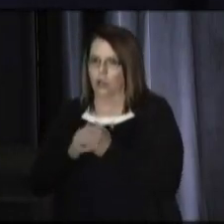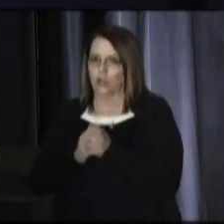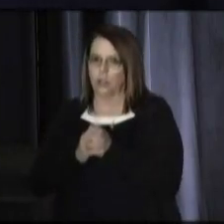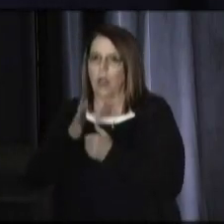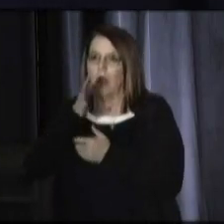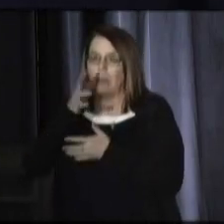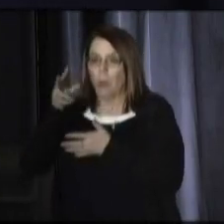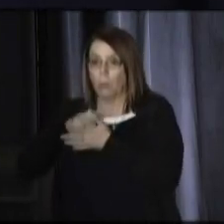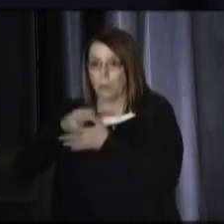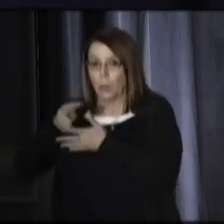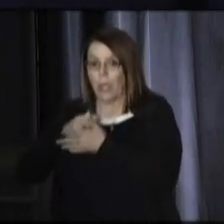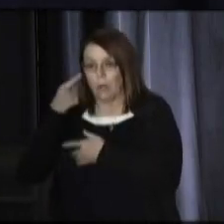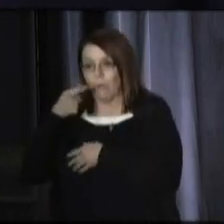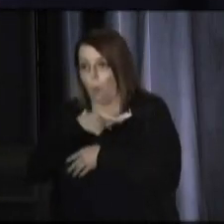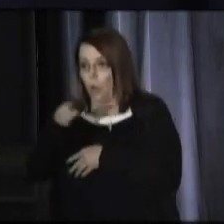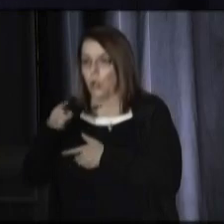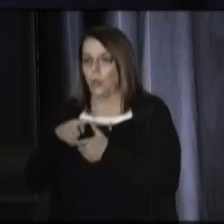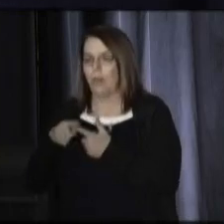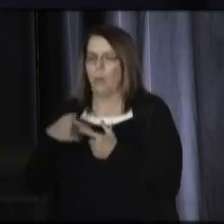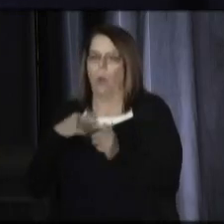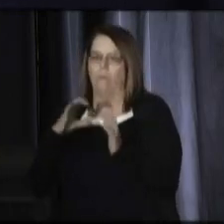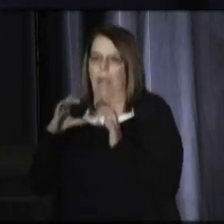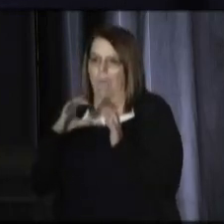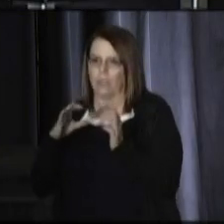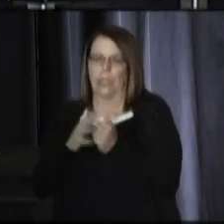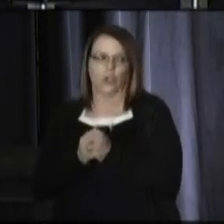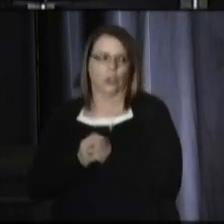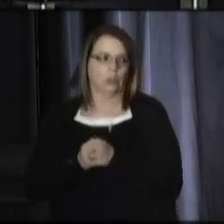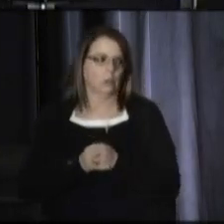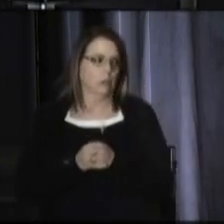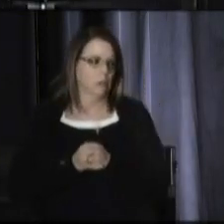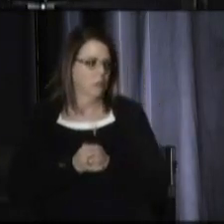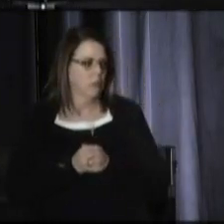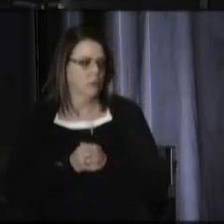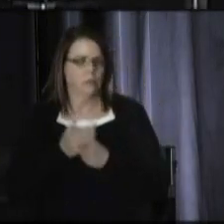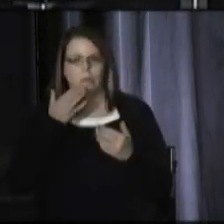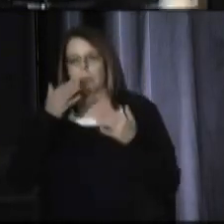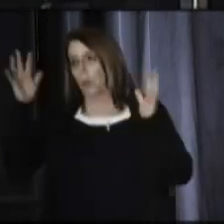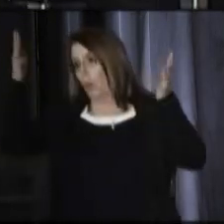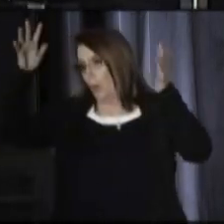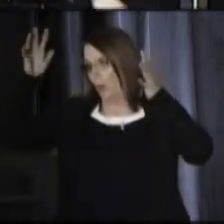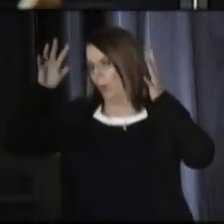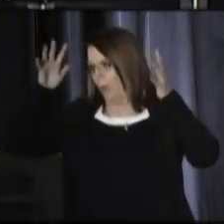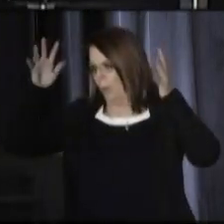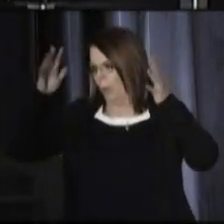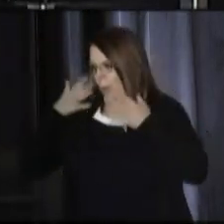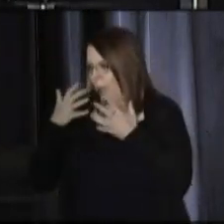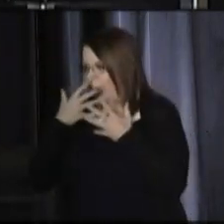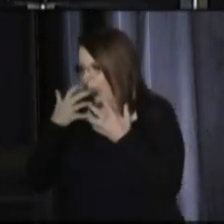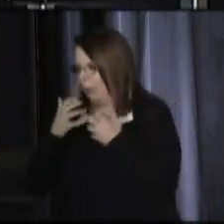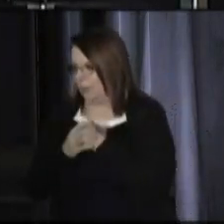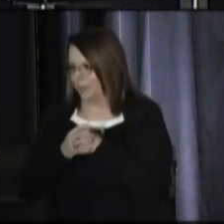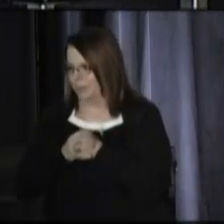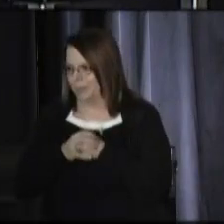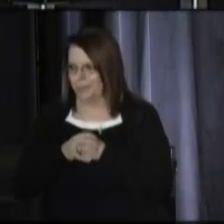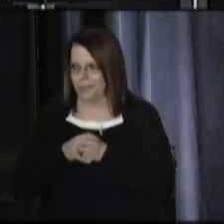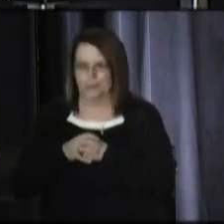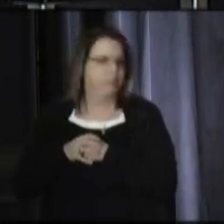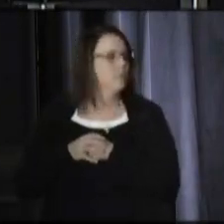Foundation, National Endowment of Arts, and the Fulbright Research Scholar Program. Residencies include Civitella